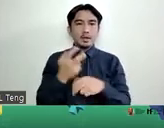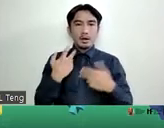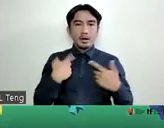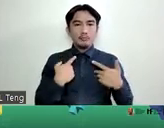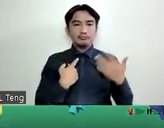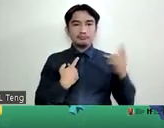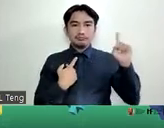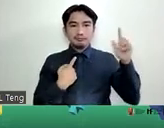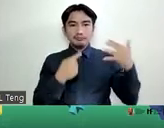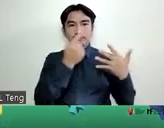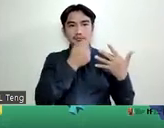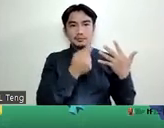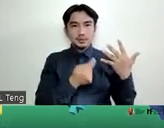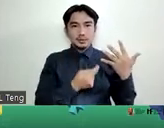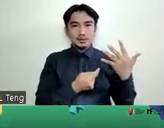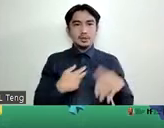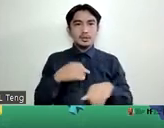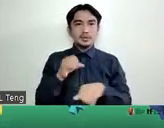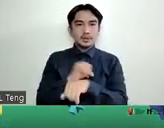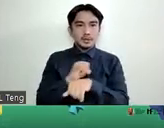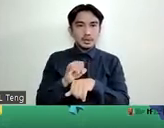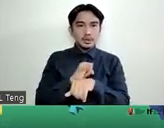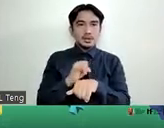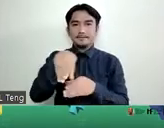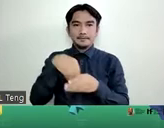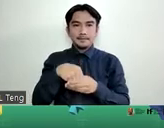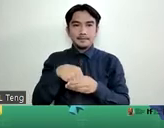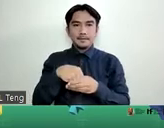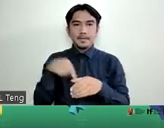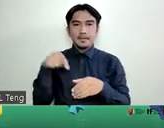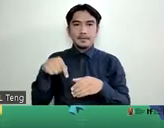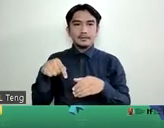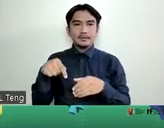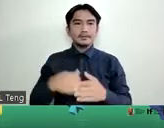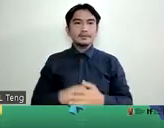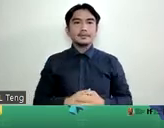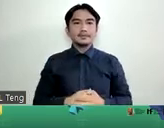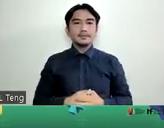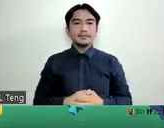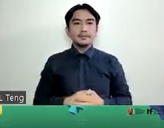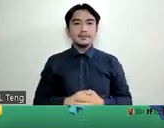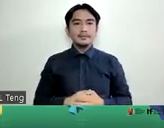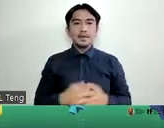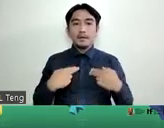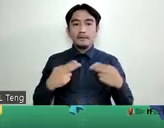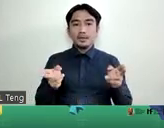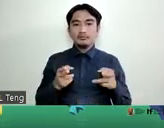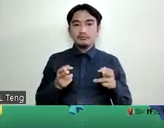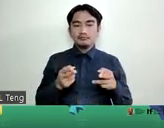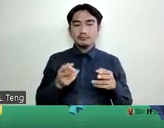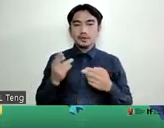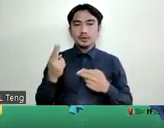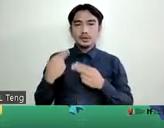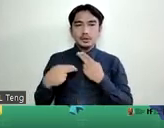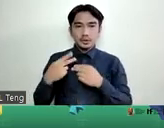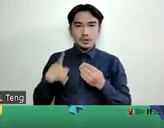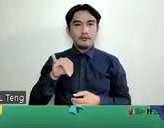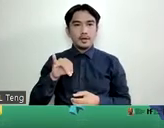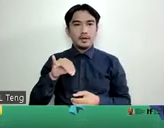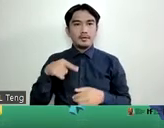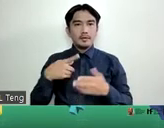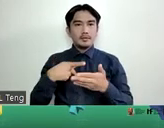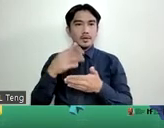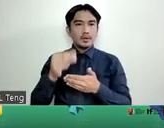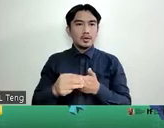experts, non-government organizations, of course, the government. So a short history of HIFI's incubation program.